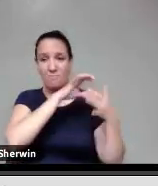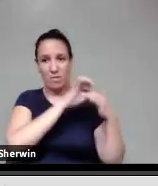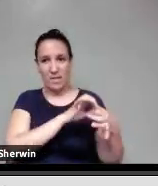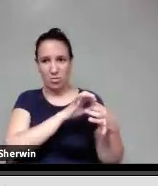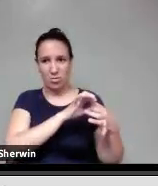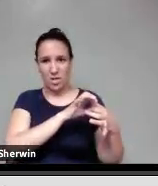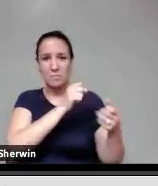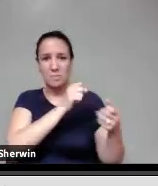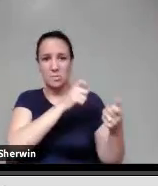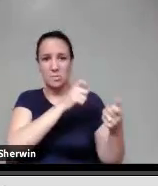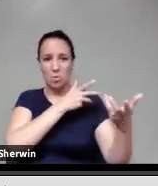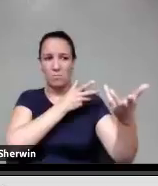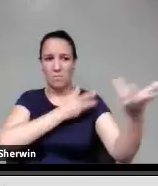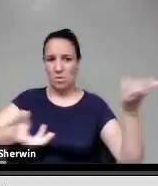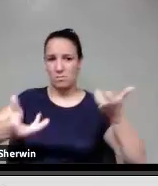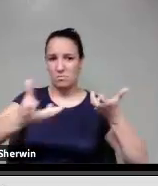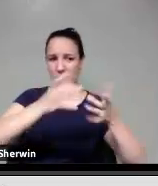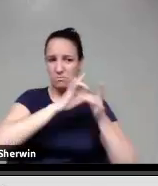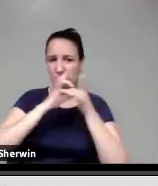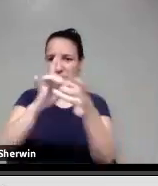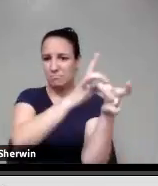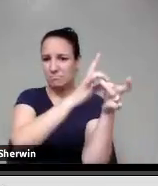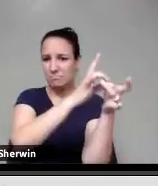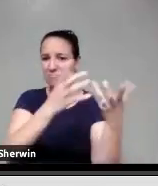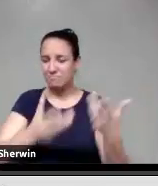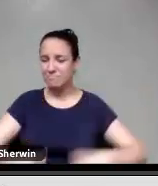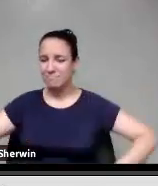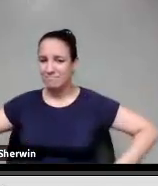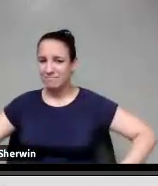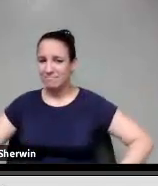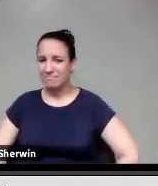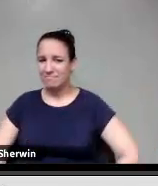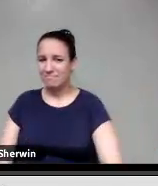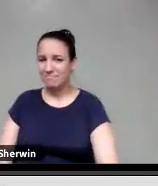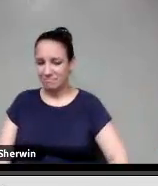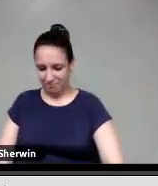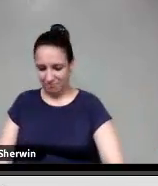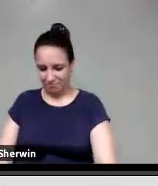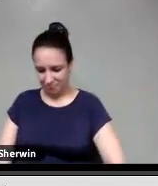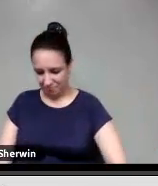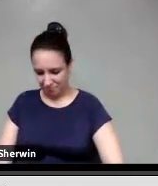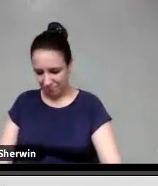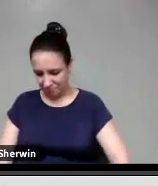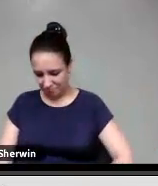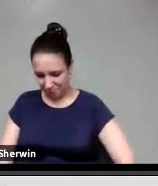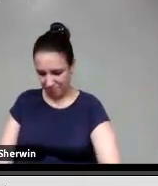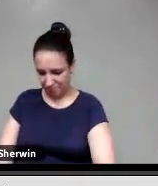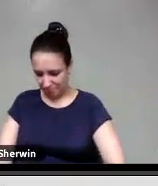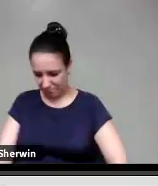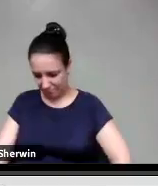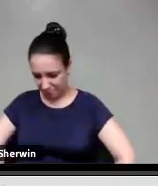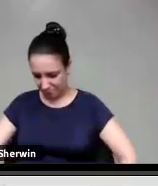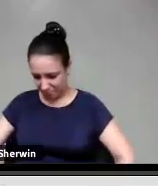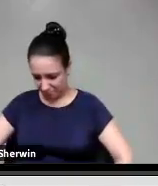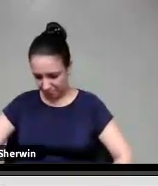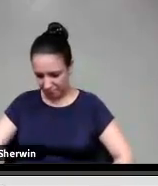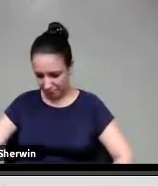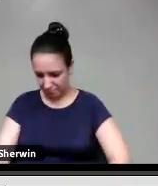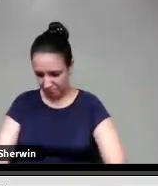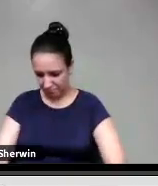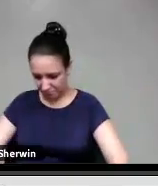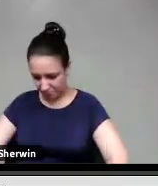by proxy, don't you? Because the person that you're going to be talking to doesn't really know you, but the bridge, the person that you've invited